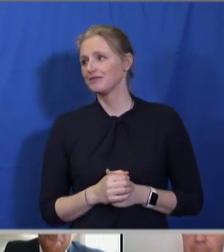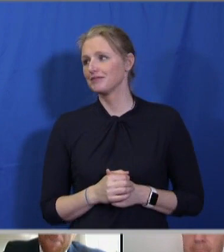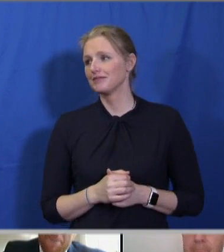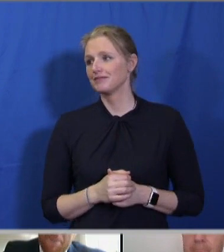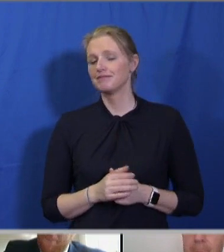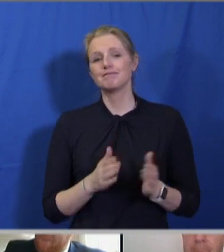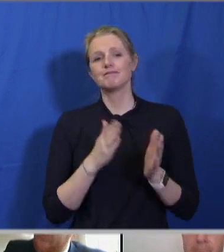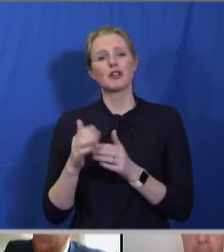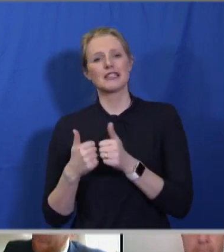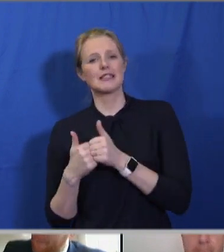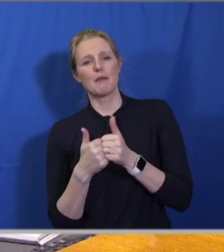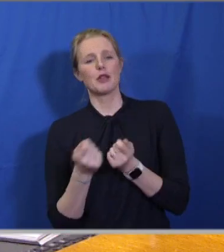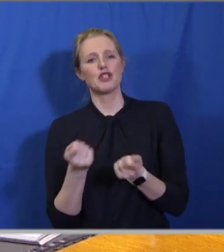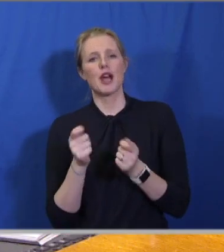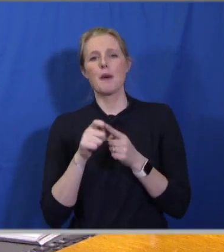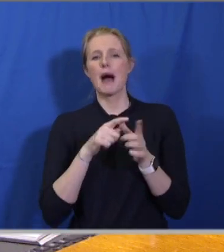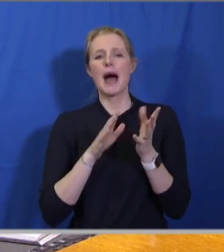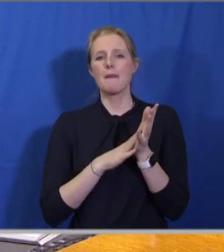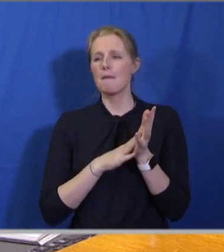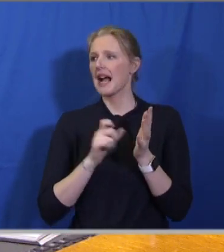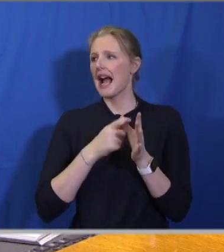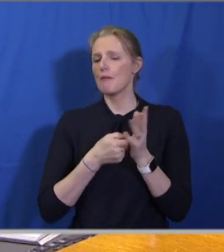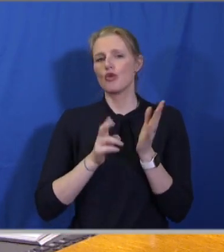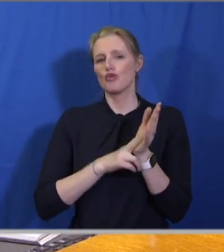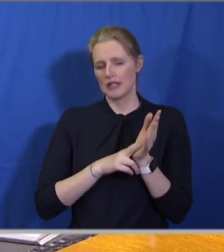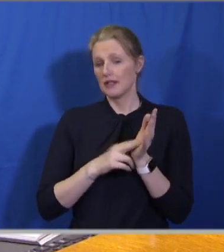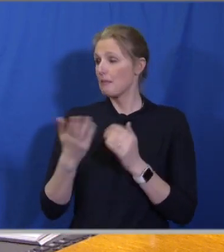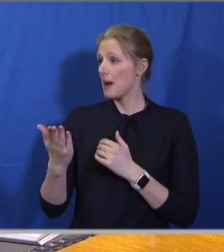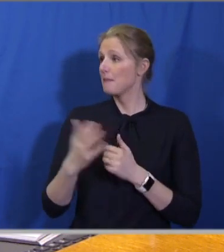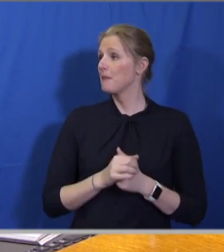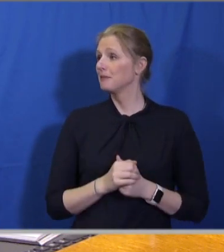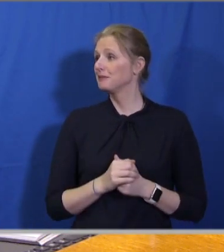our Deputy Chair, Pam Cameron. Go ahead, Pam Lanneray, Liddehall.